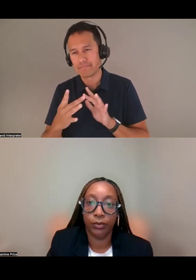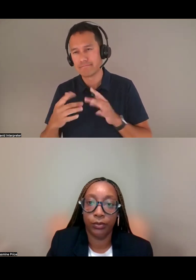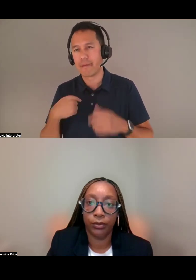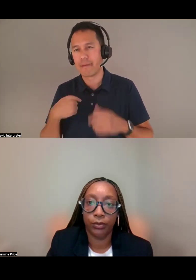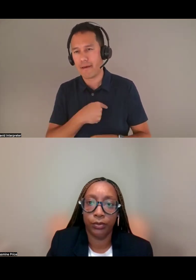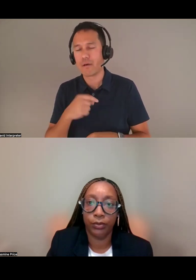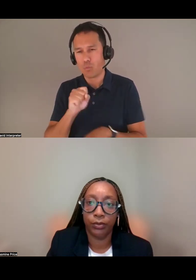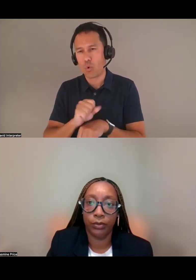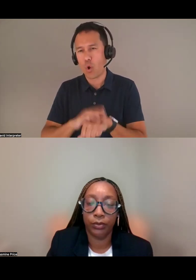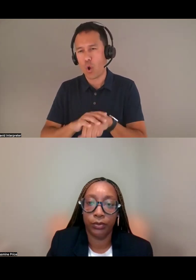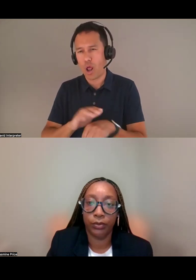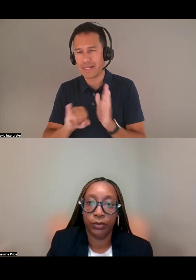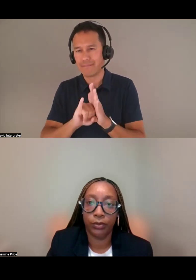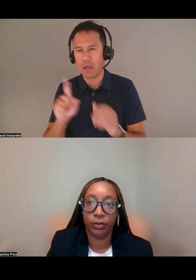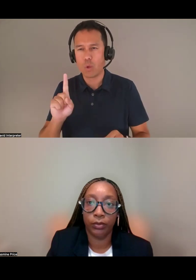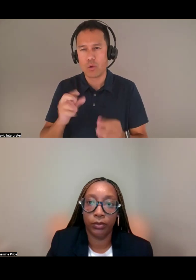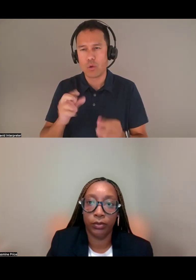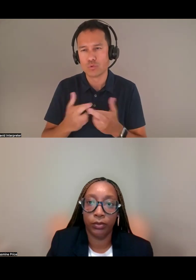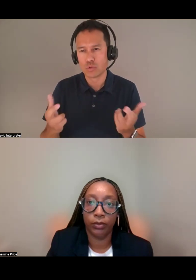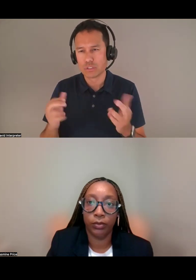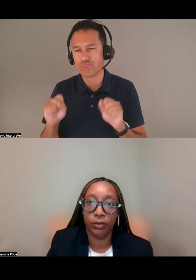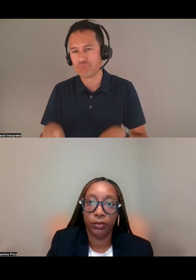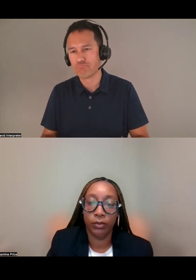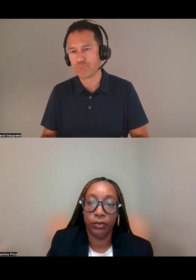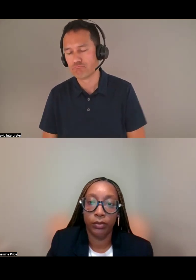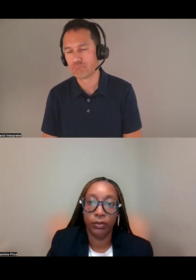to identify resources for those families.